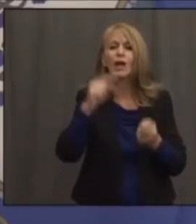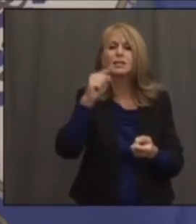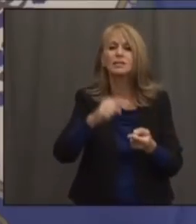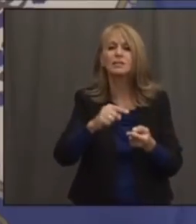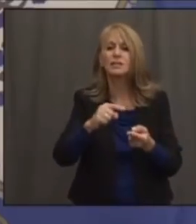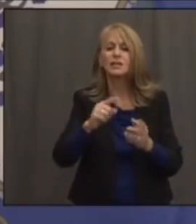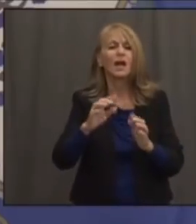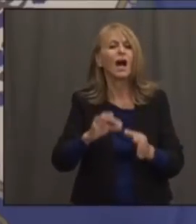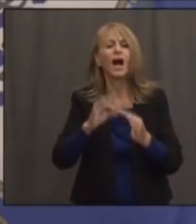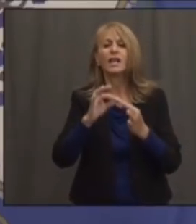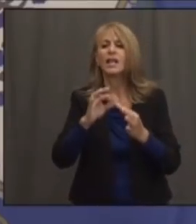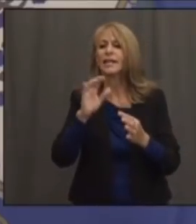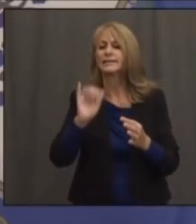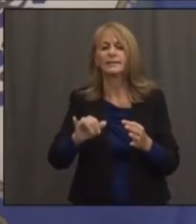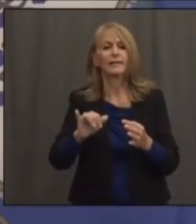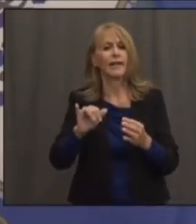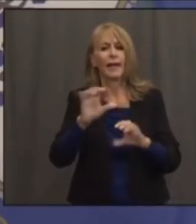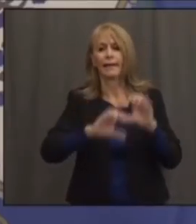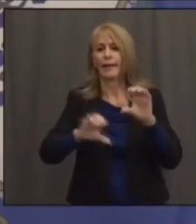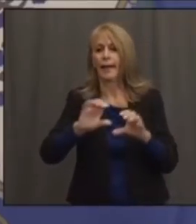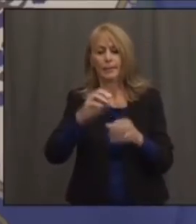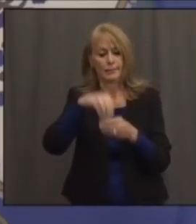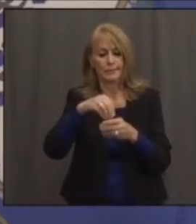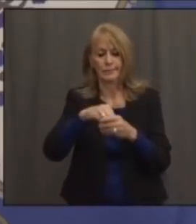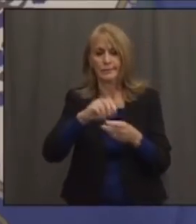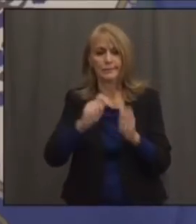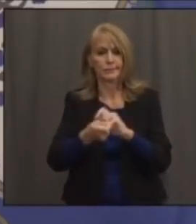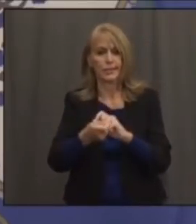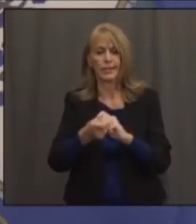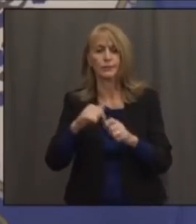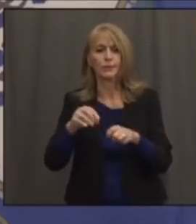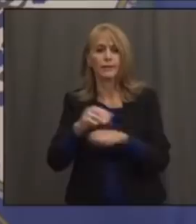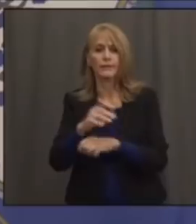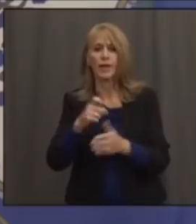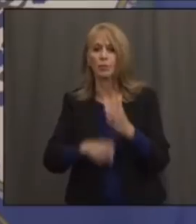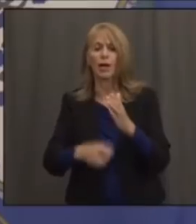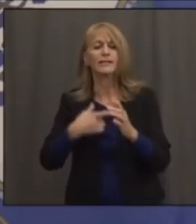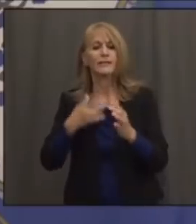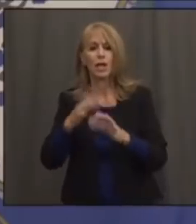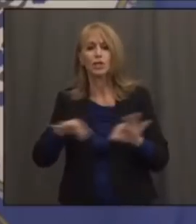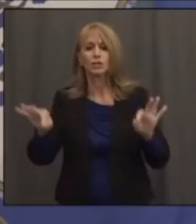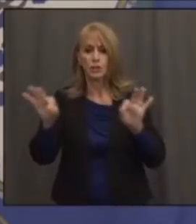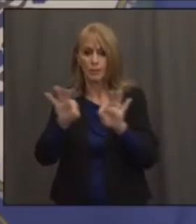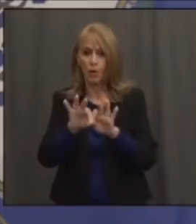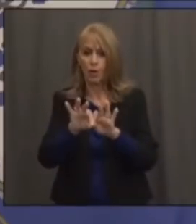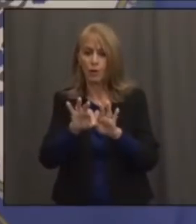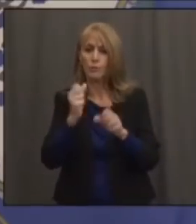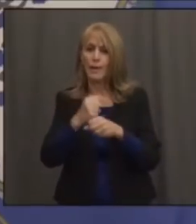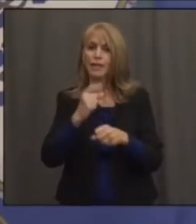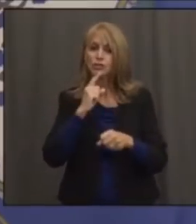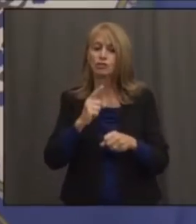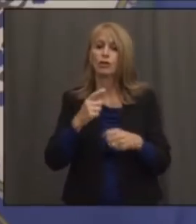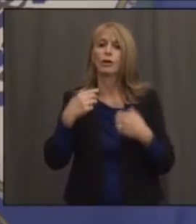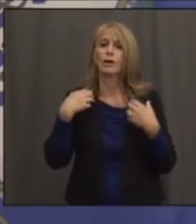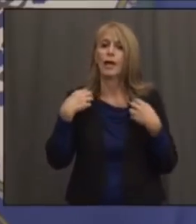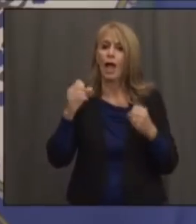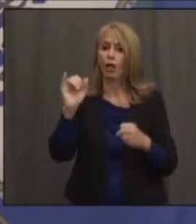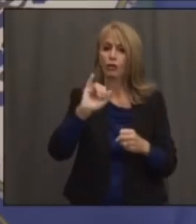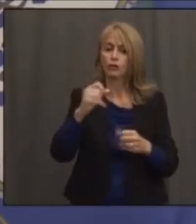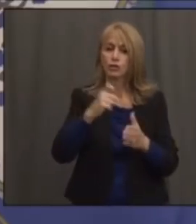nature of the medicine or the manufacturer that would affect that price. I thought that would hold down underlying healthcare costs and